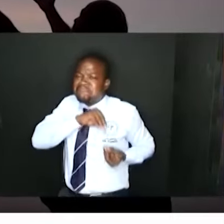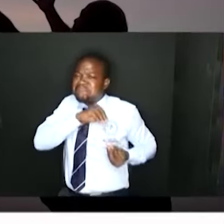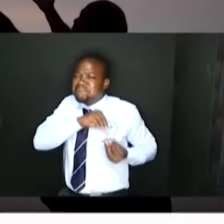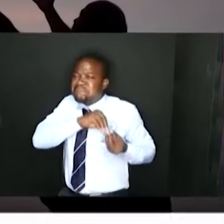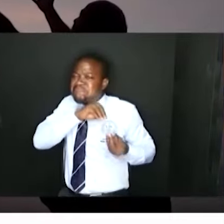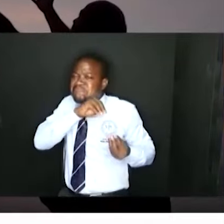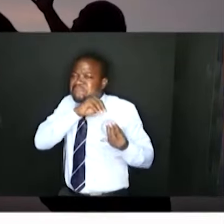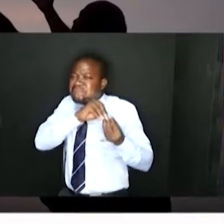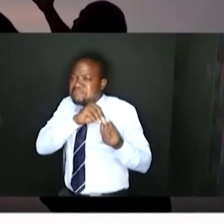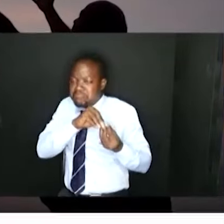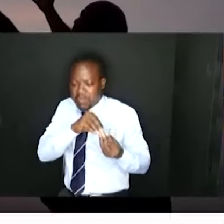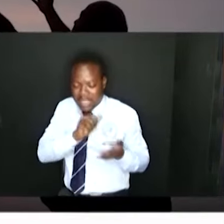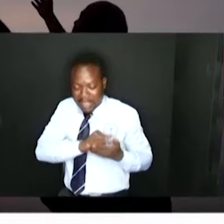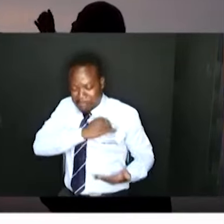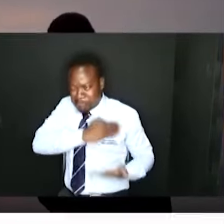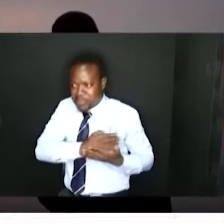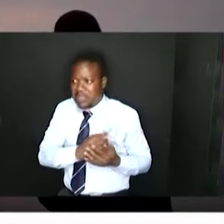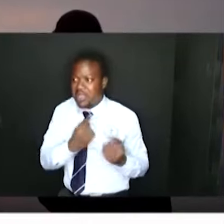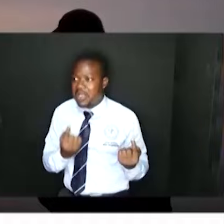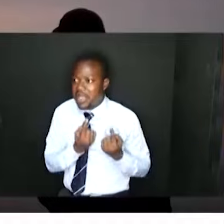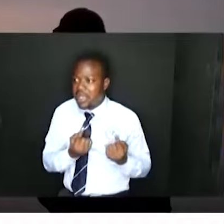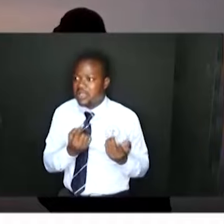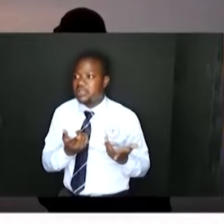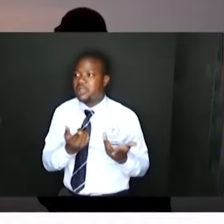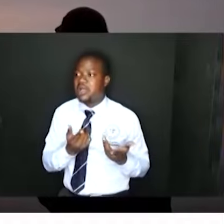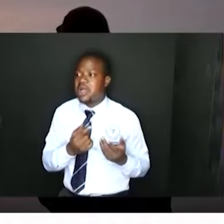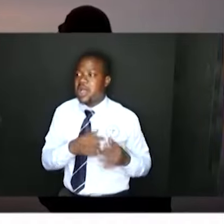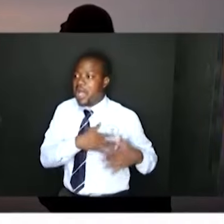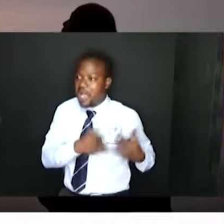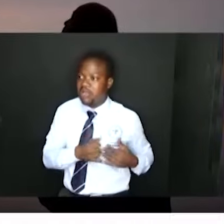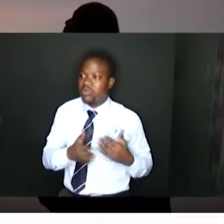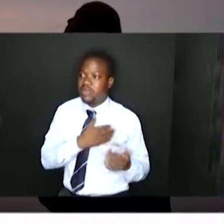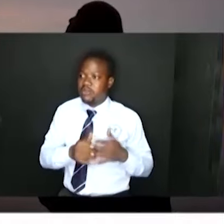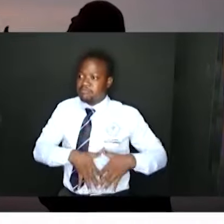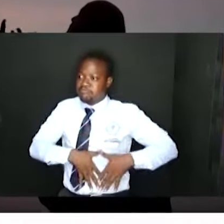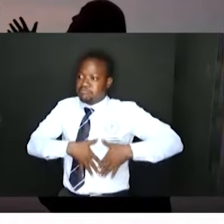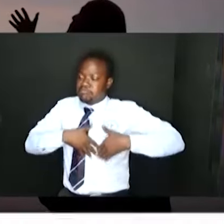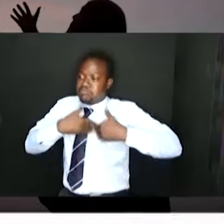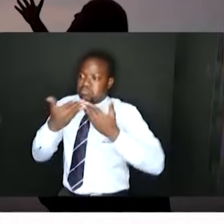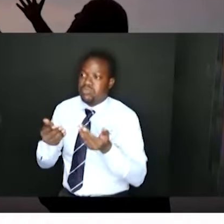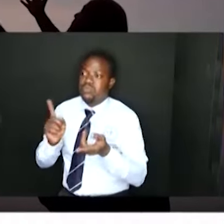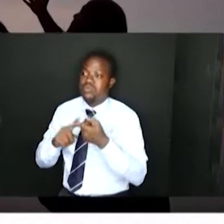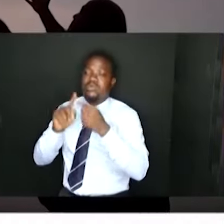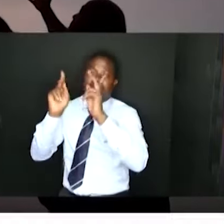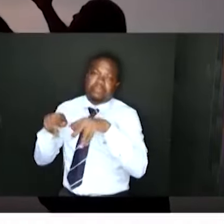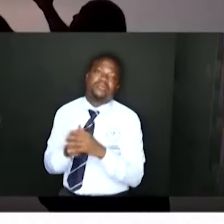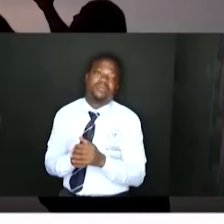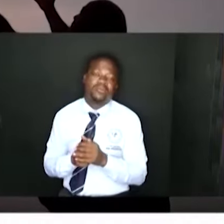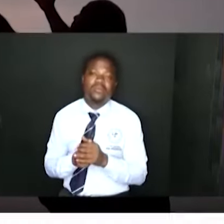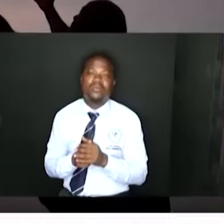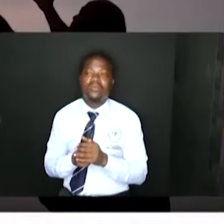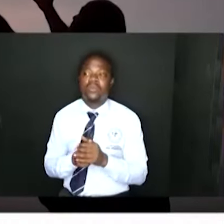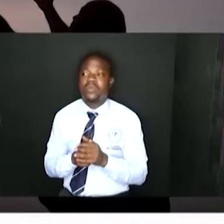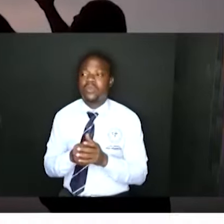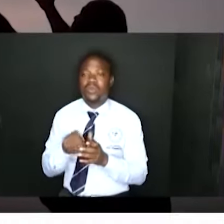nyankopon animo a esie na kuma mu no. Oh, someone. Ana ohwie adigu obi anim. To